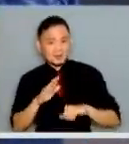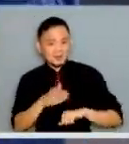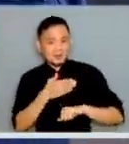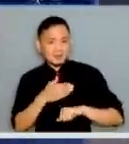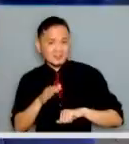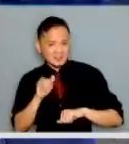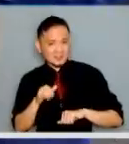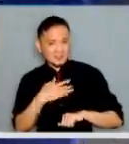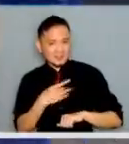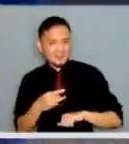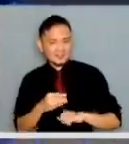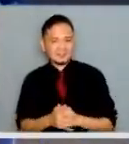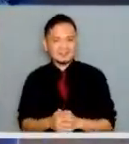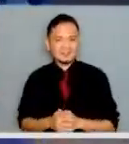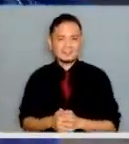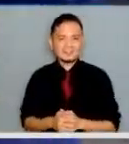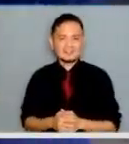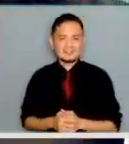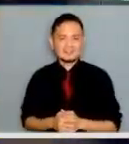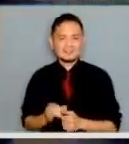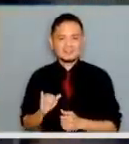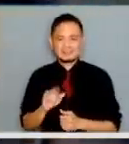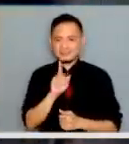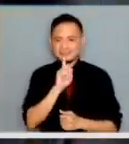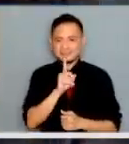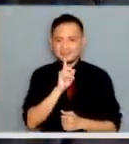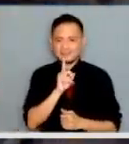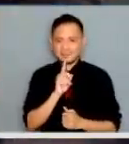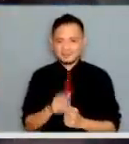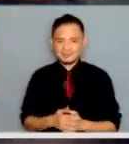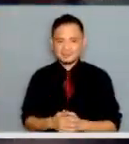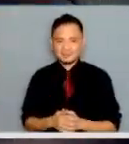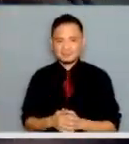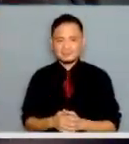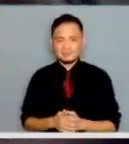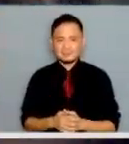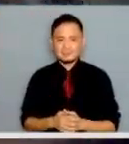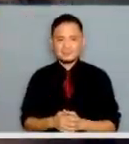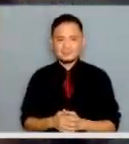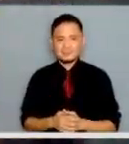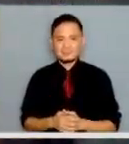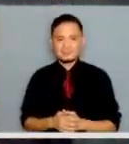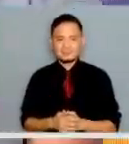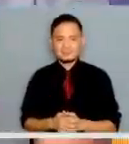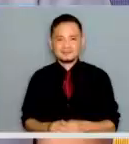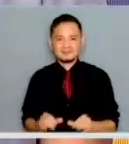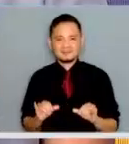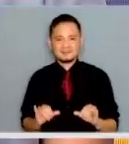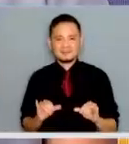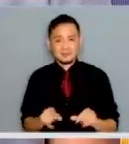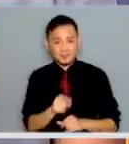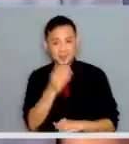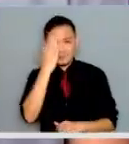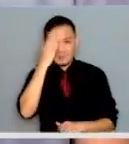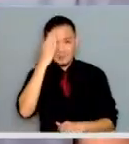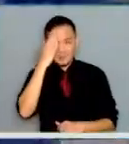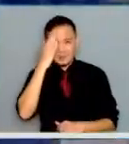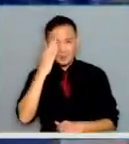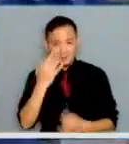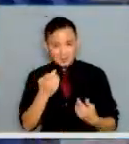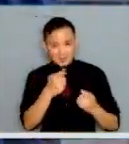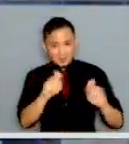year? No one. No! But they all know it. But they know it, I guess. Baka pwede nyo yung sampulan. I love it. Can you